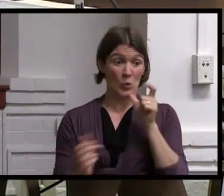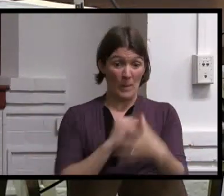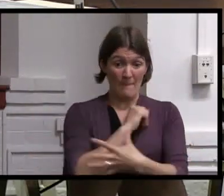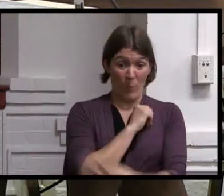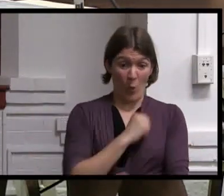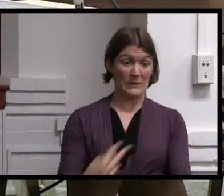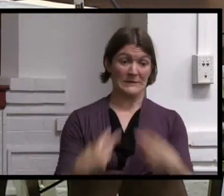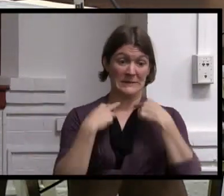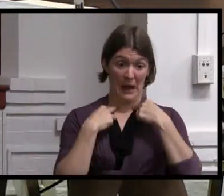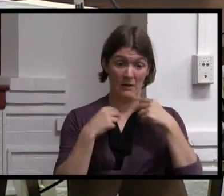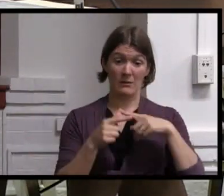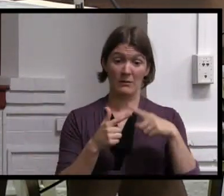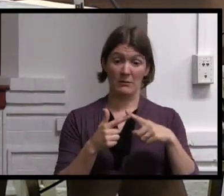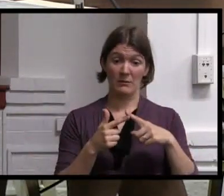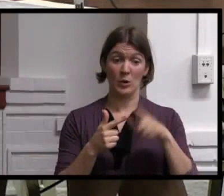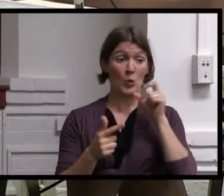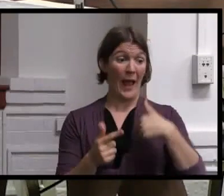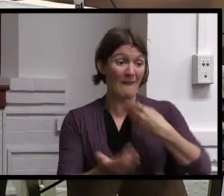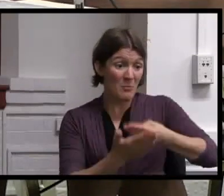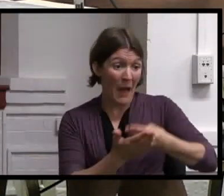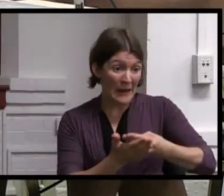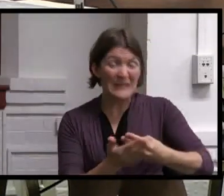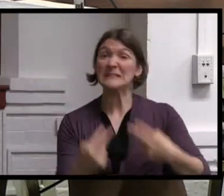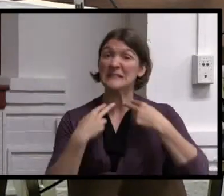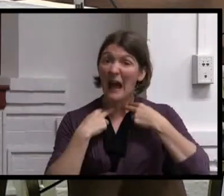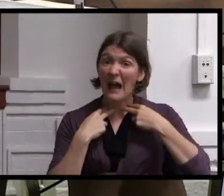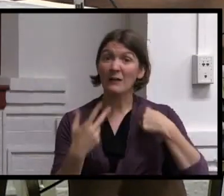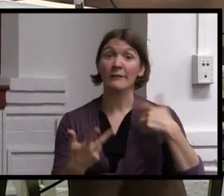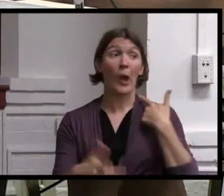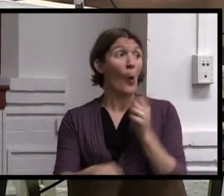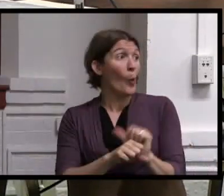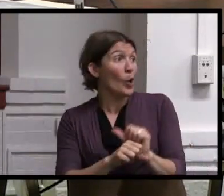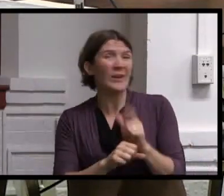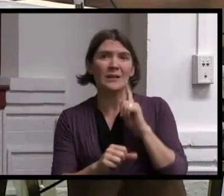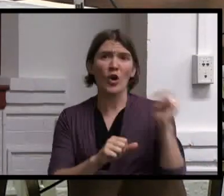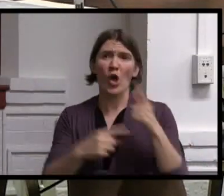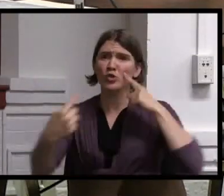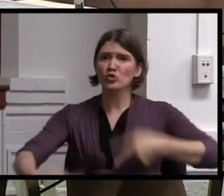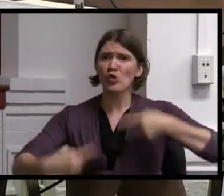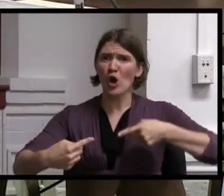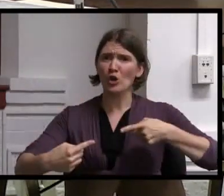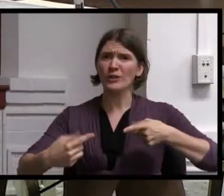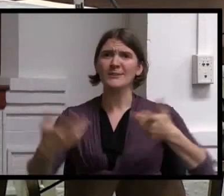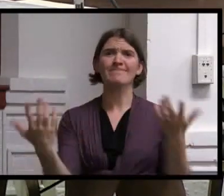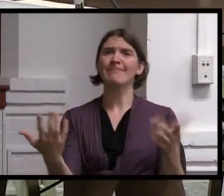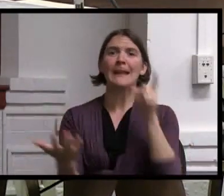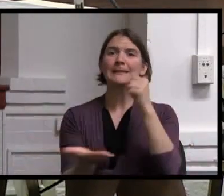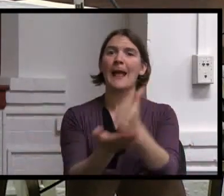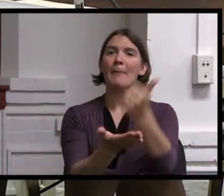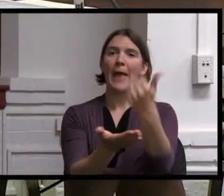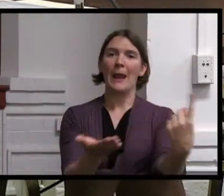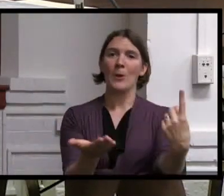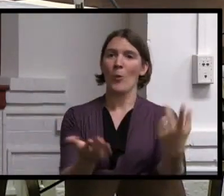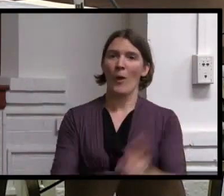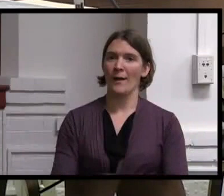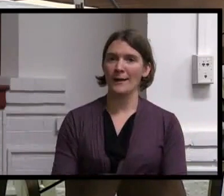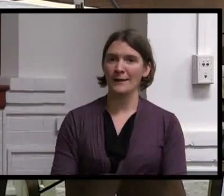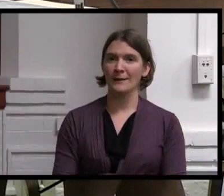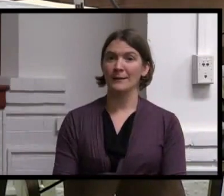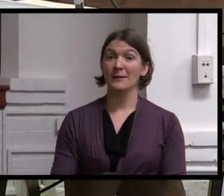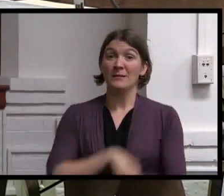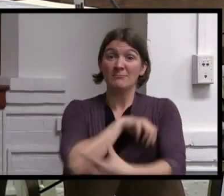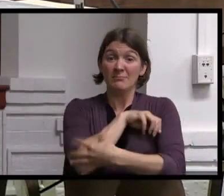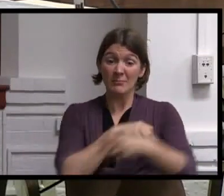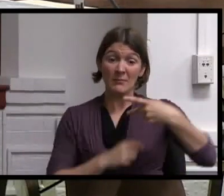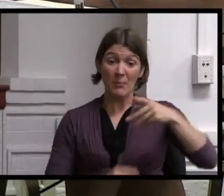poverty, or people with wealth, or people who are working class just struggling. It just doesn't help anyone.